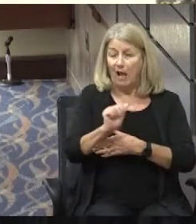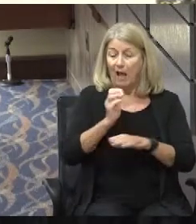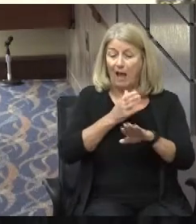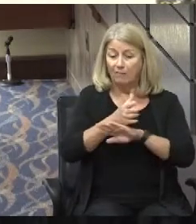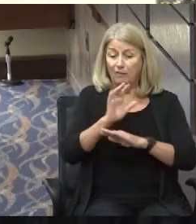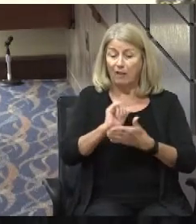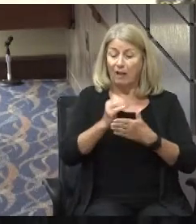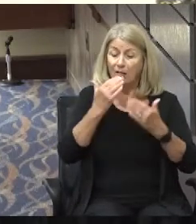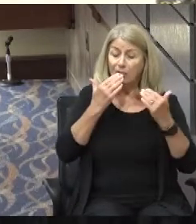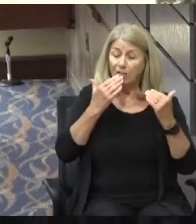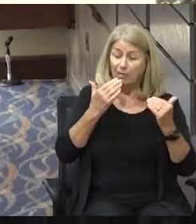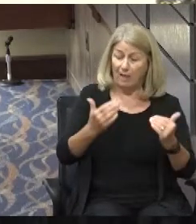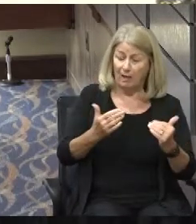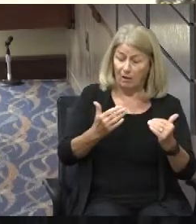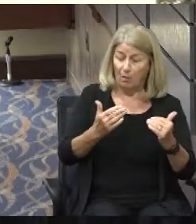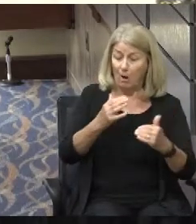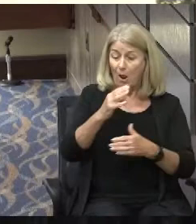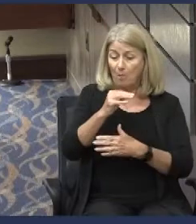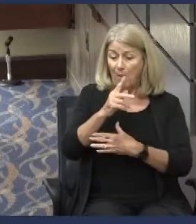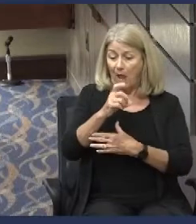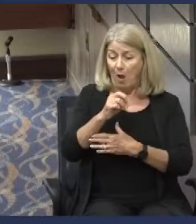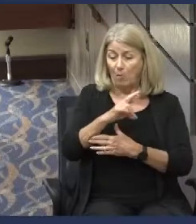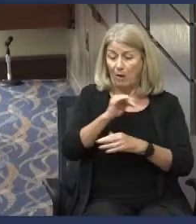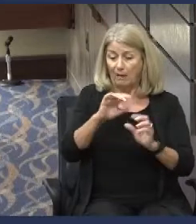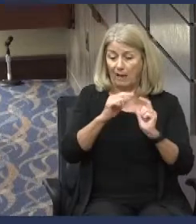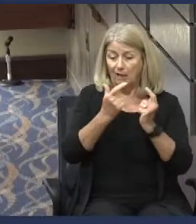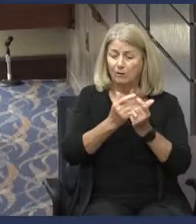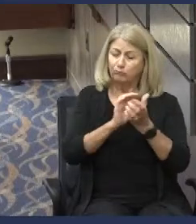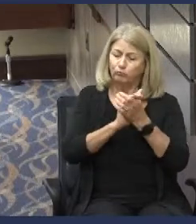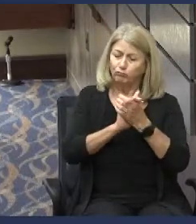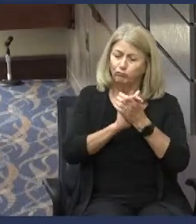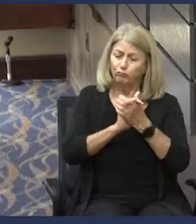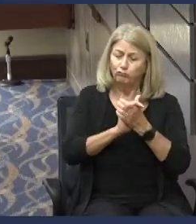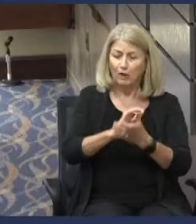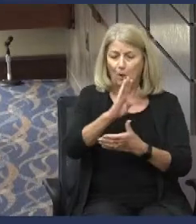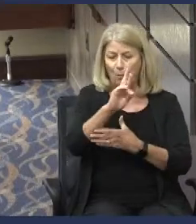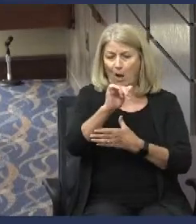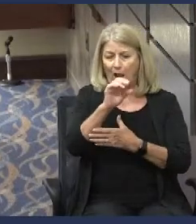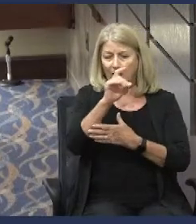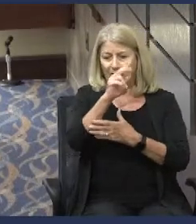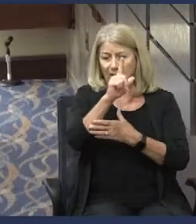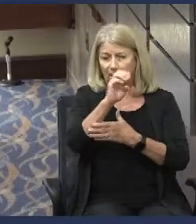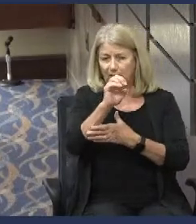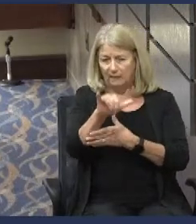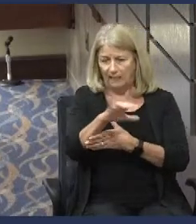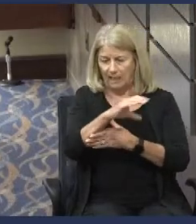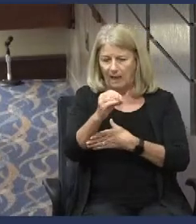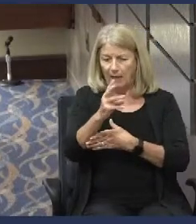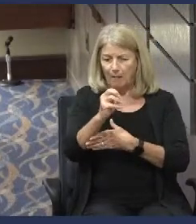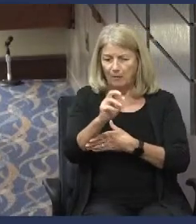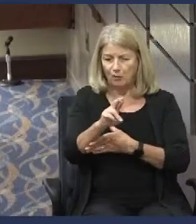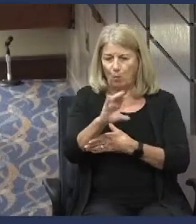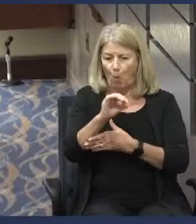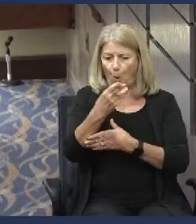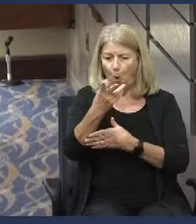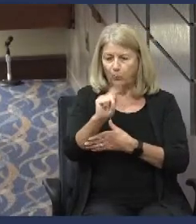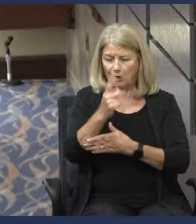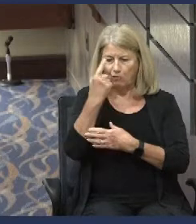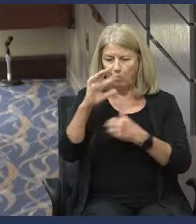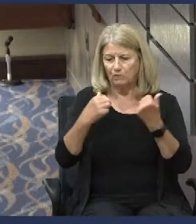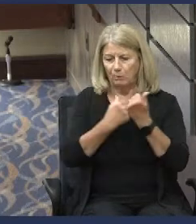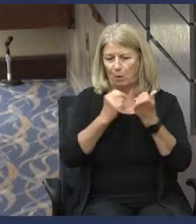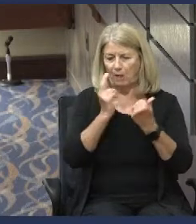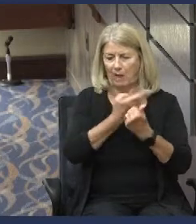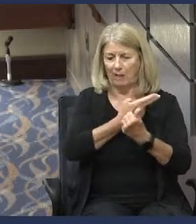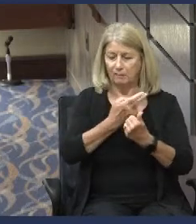and Council. Also, too, big kudos to Bradley and Mr. Holt for supporting this as well. And we appreciate you